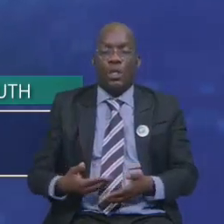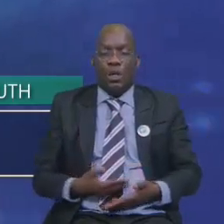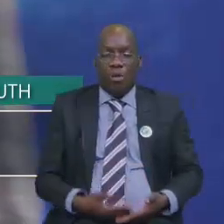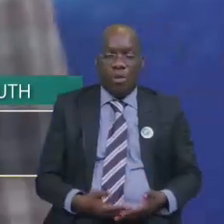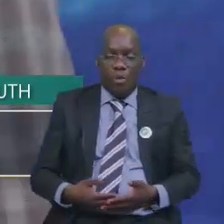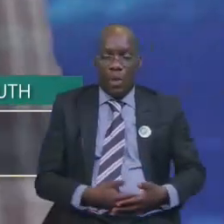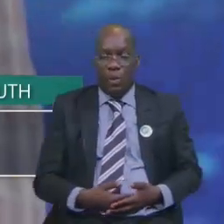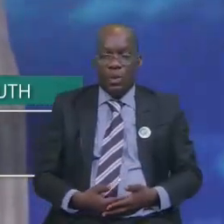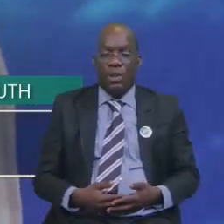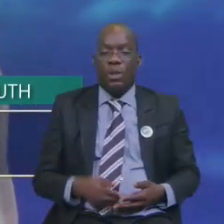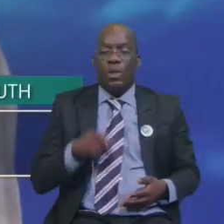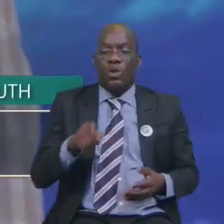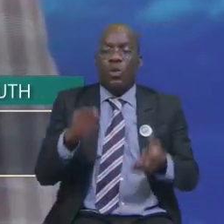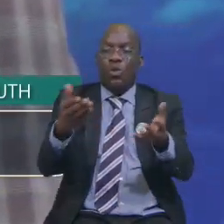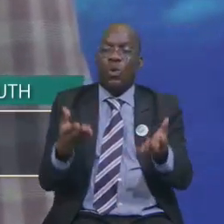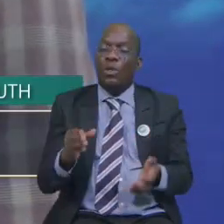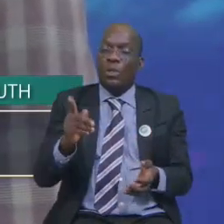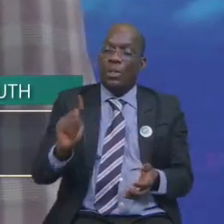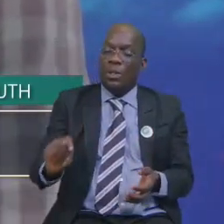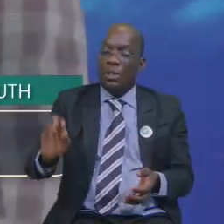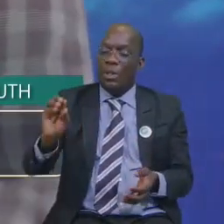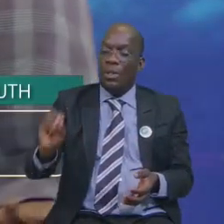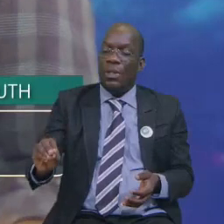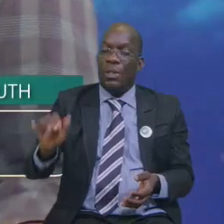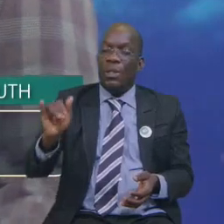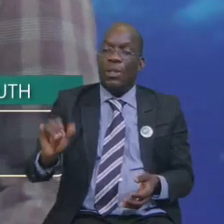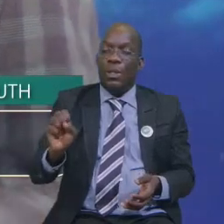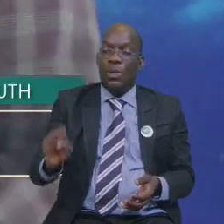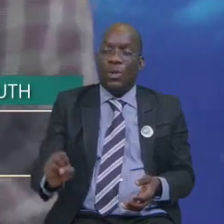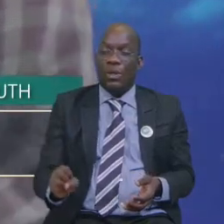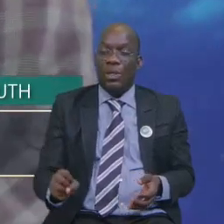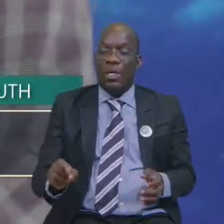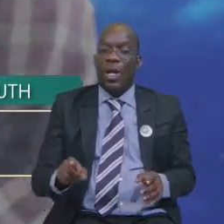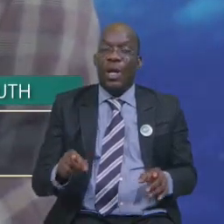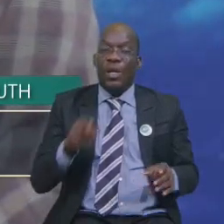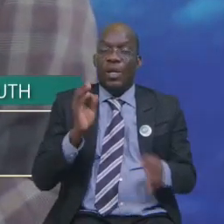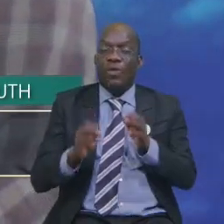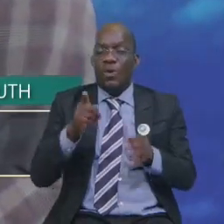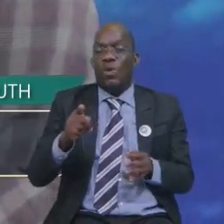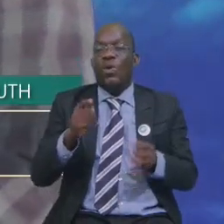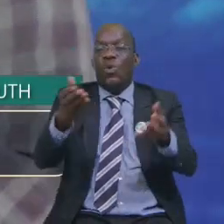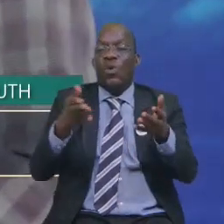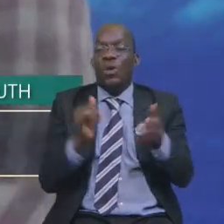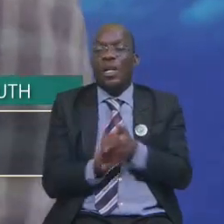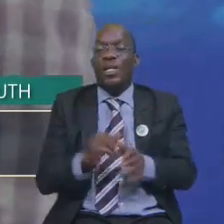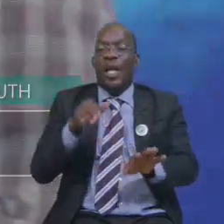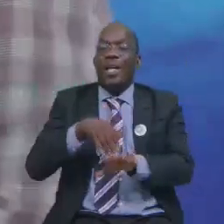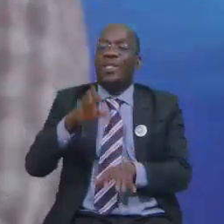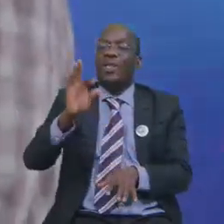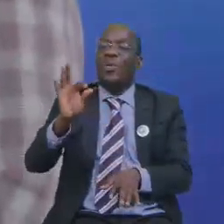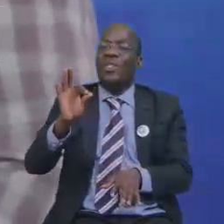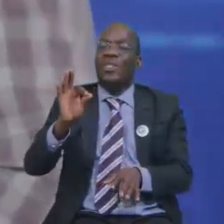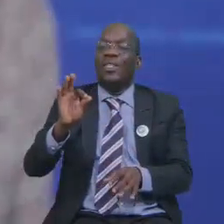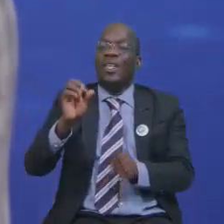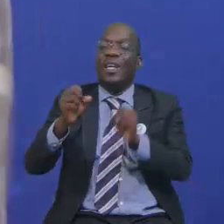you are still desiring that at 20, that's strange. That's strange. The